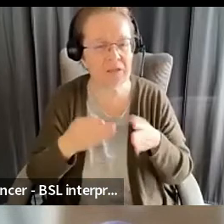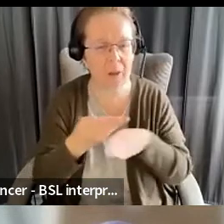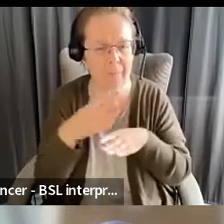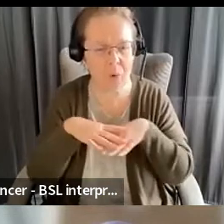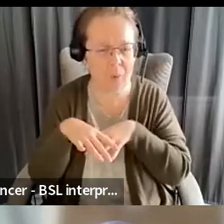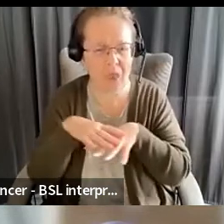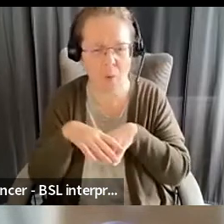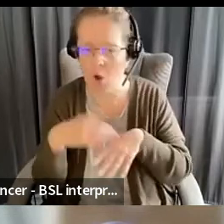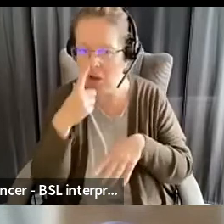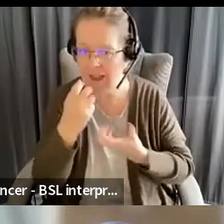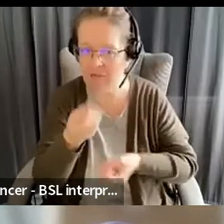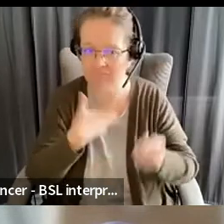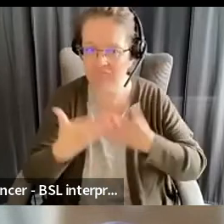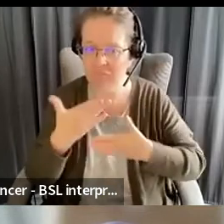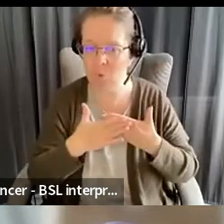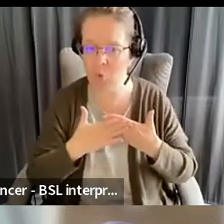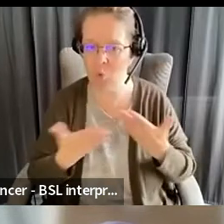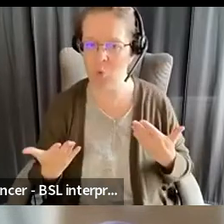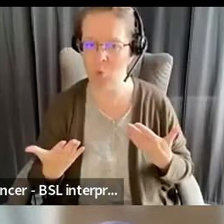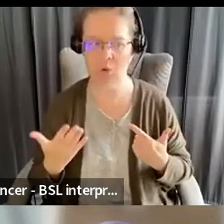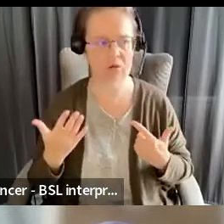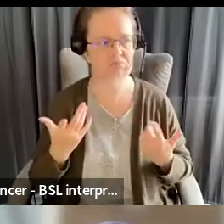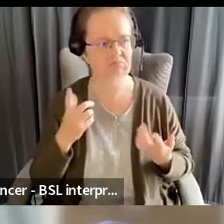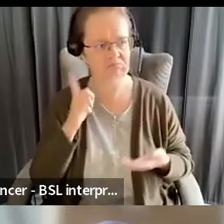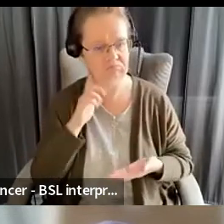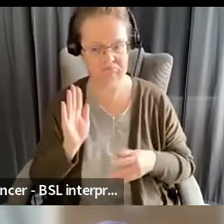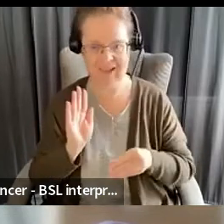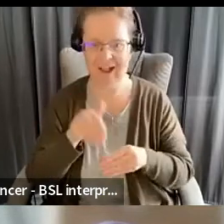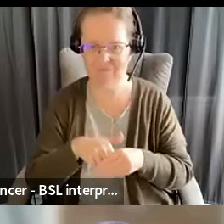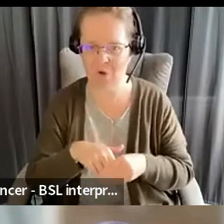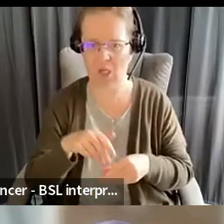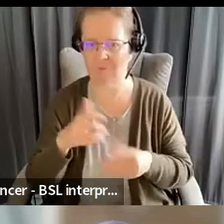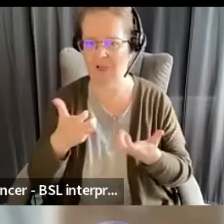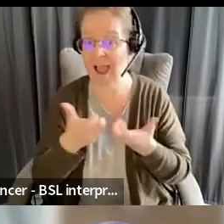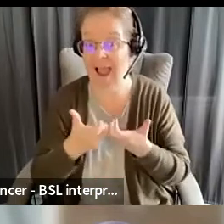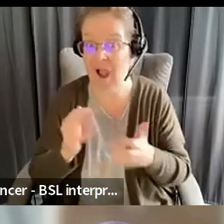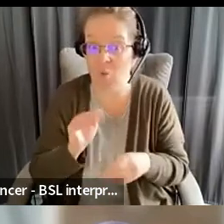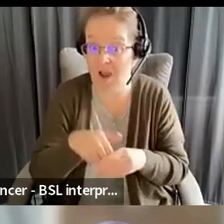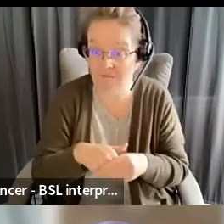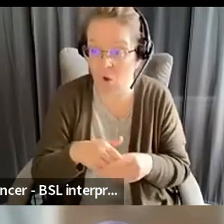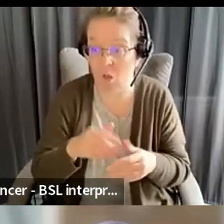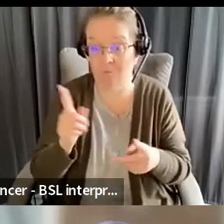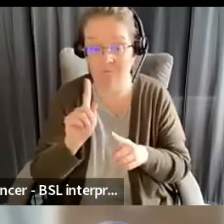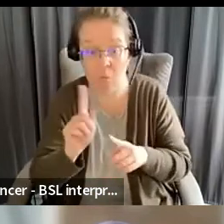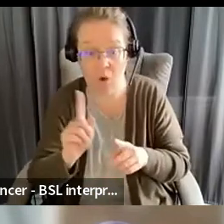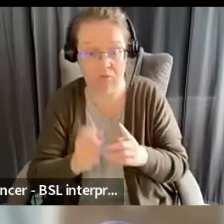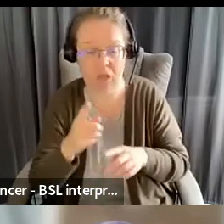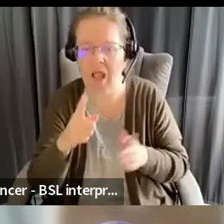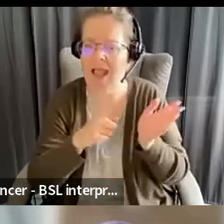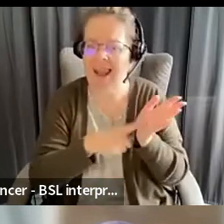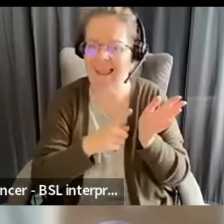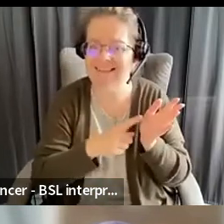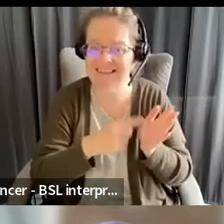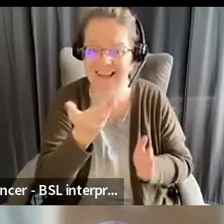more about that? And like what people do when they get involved with it, how to get involved with it if they join? Lindsay, maybe this is